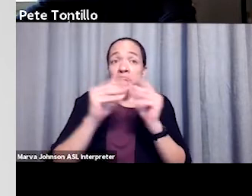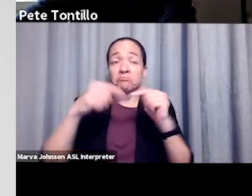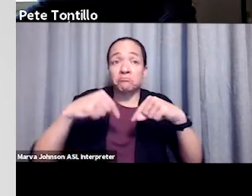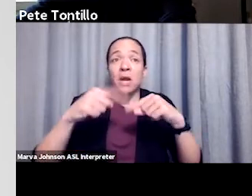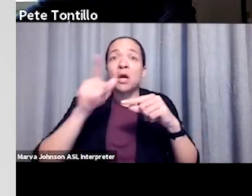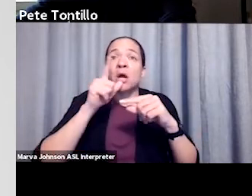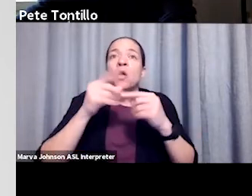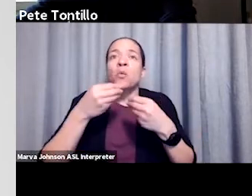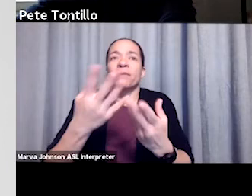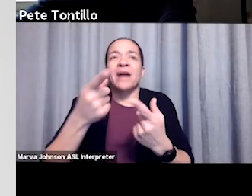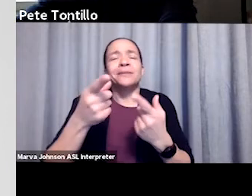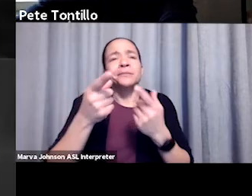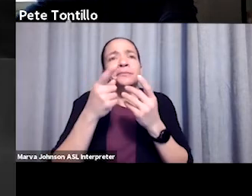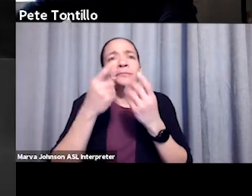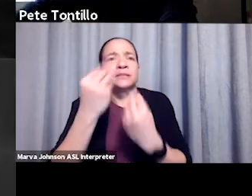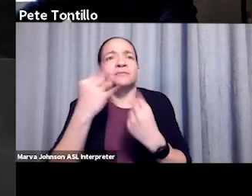you'll be able to get in touch.